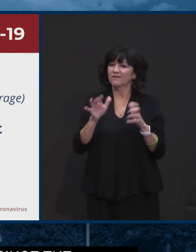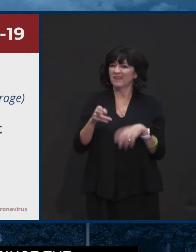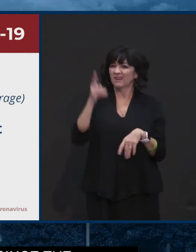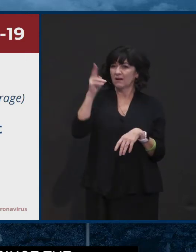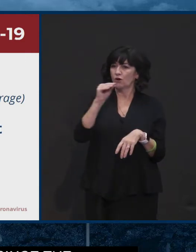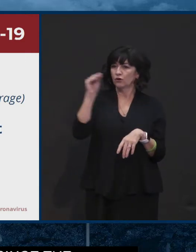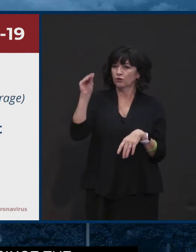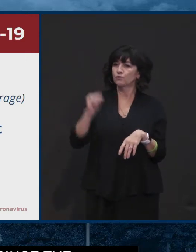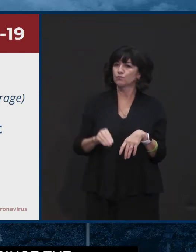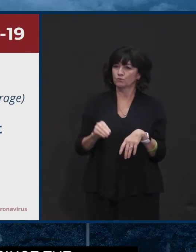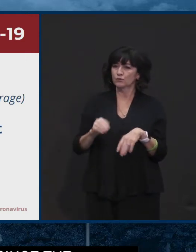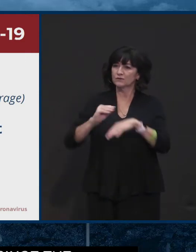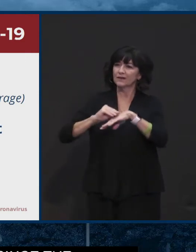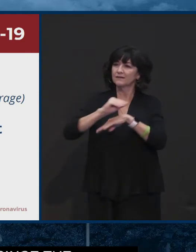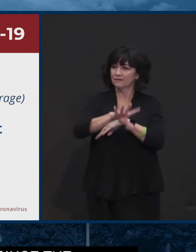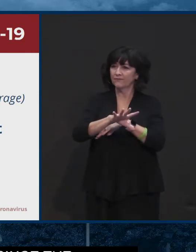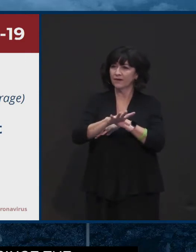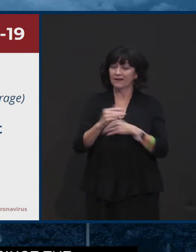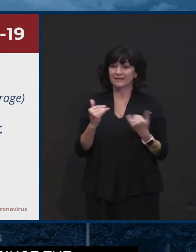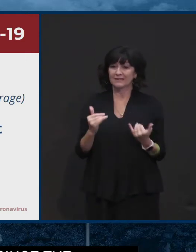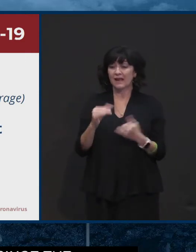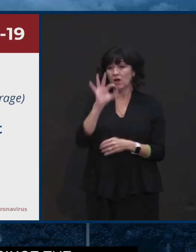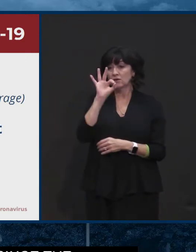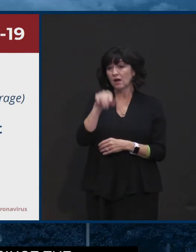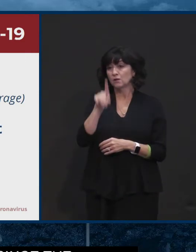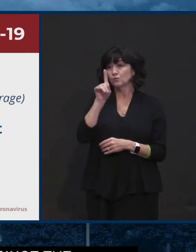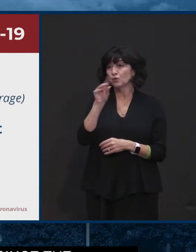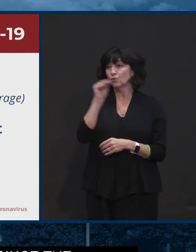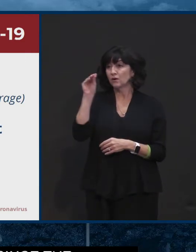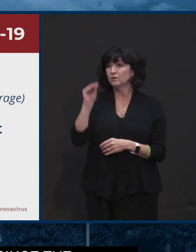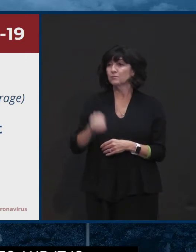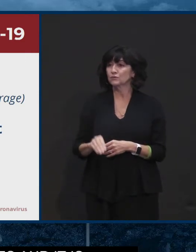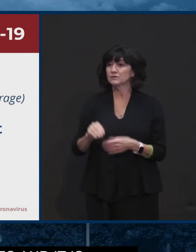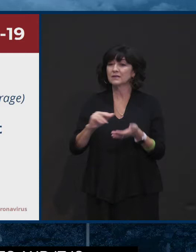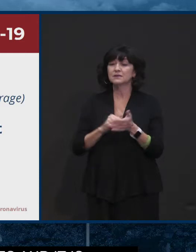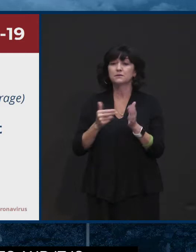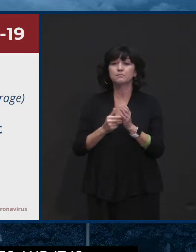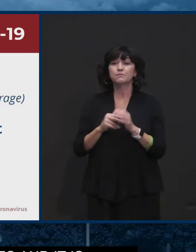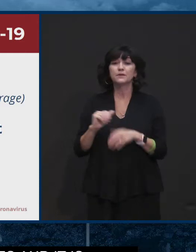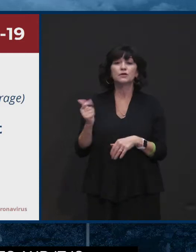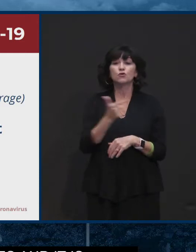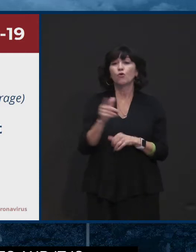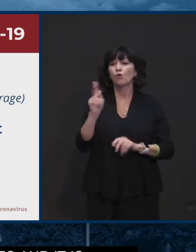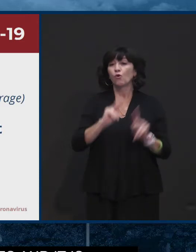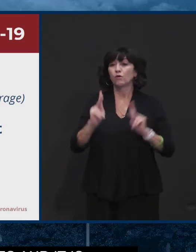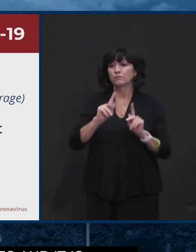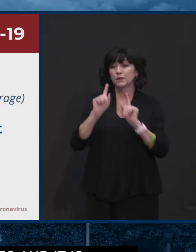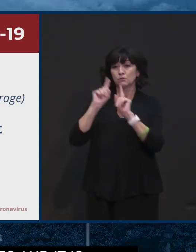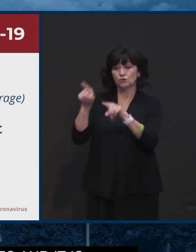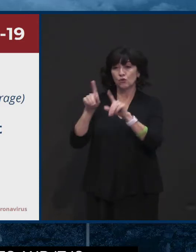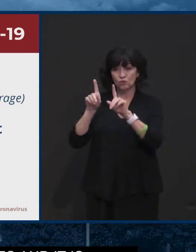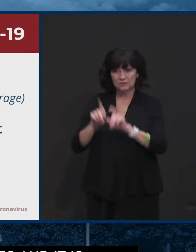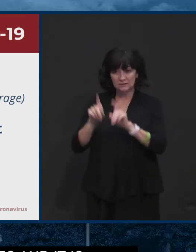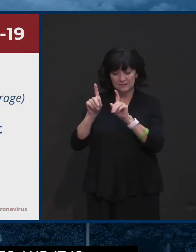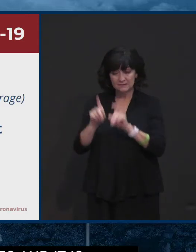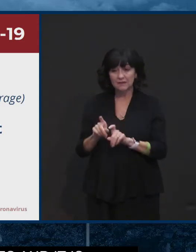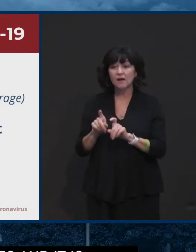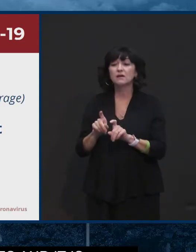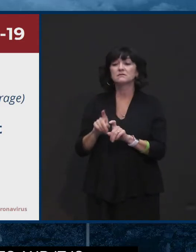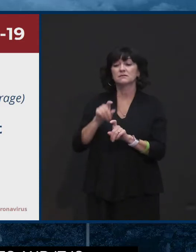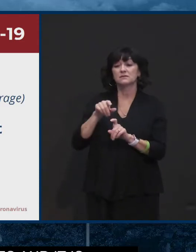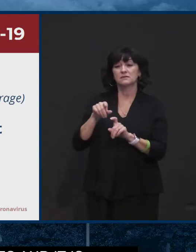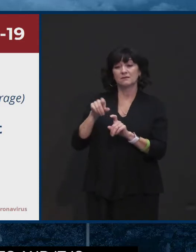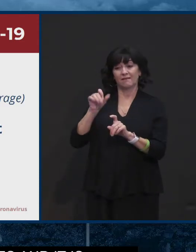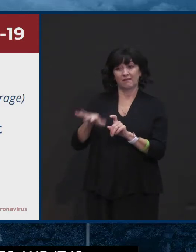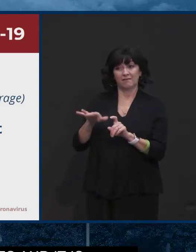to 9.1%, where we have been transitioning to a percentage of the tests. So all the tests that we're doing in a